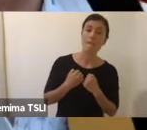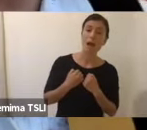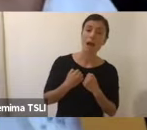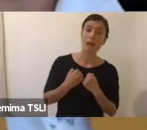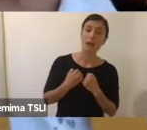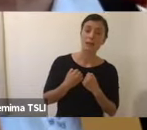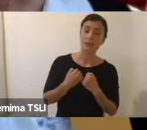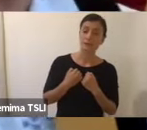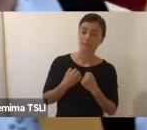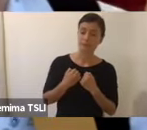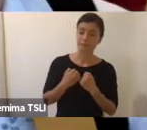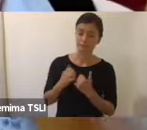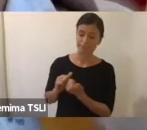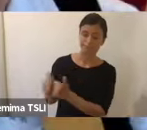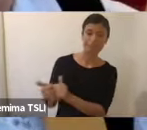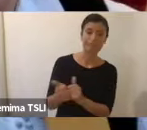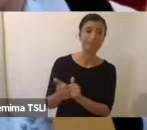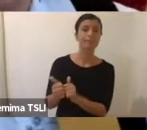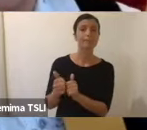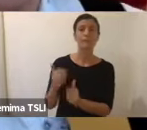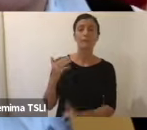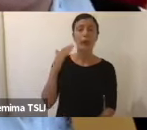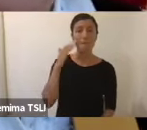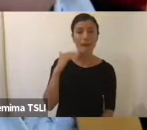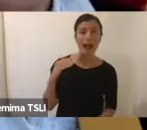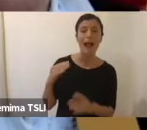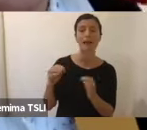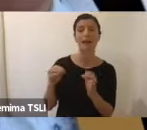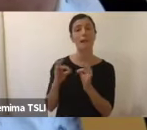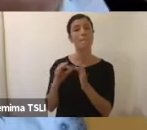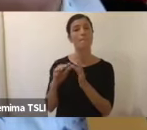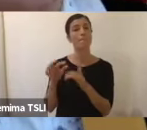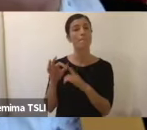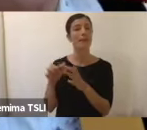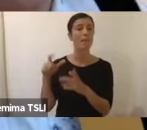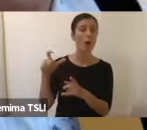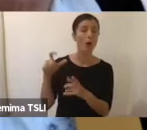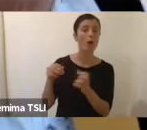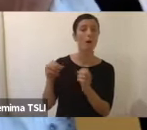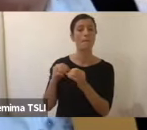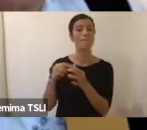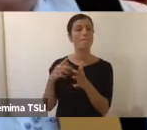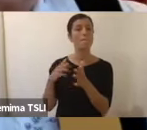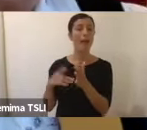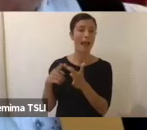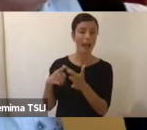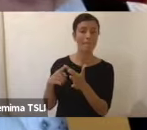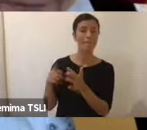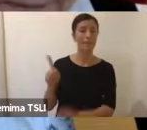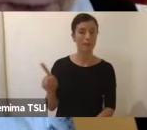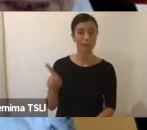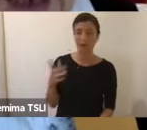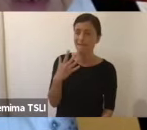BAME people have in entering these conversations so I guess for me the courage I need is to be willing to listen